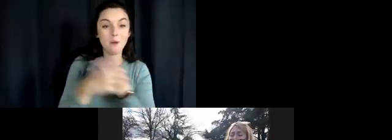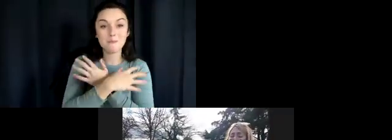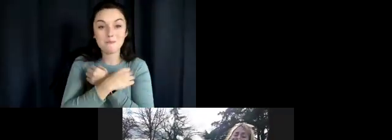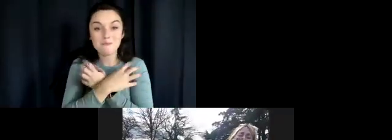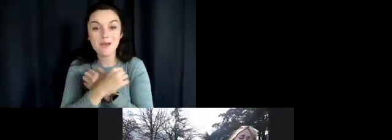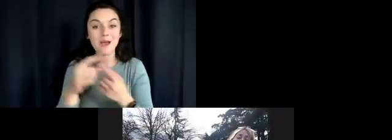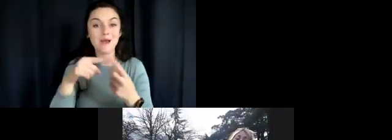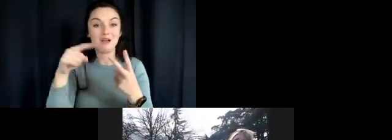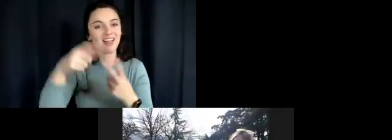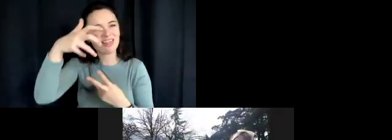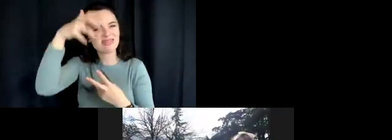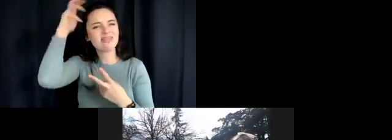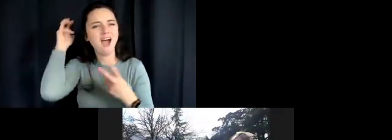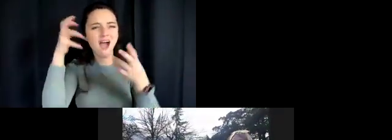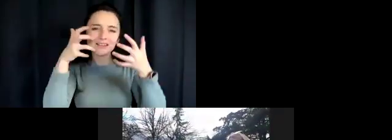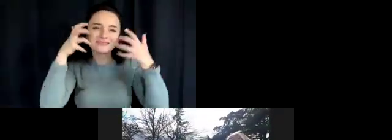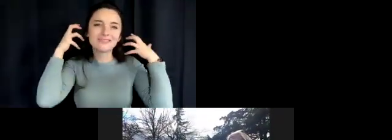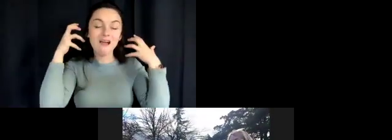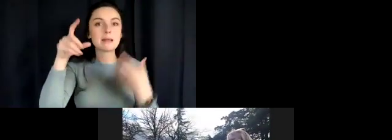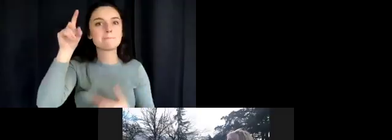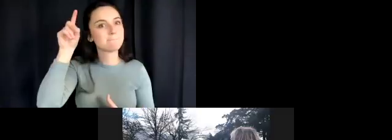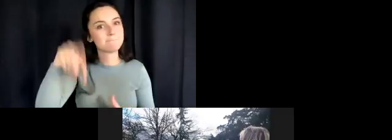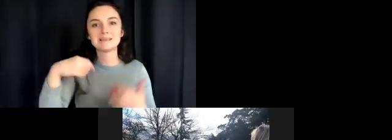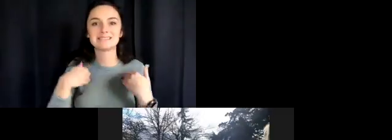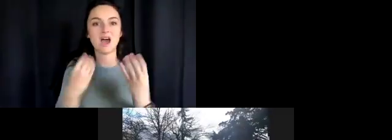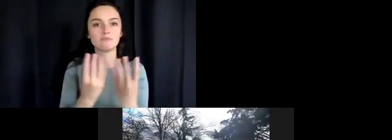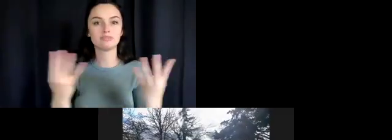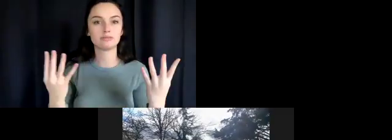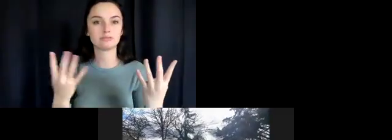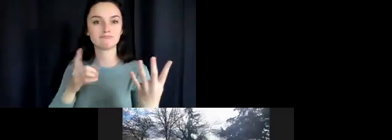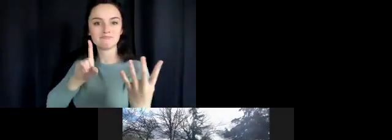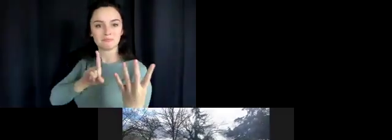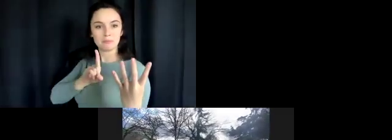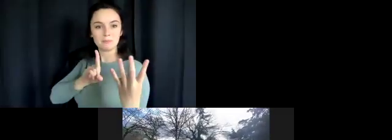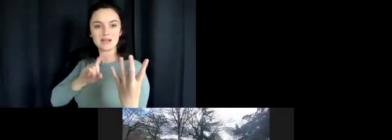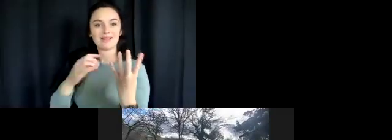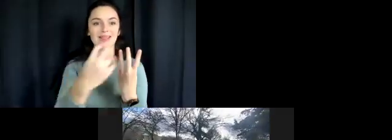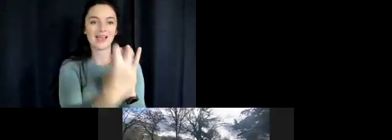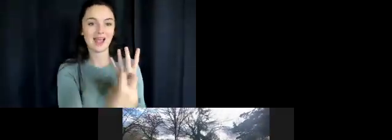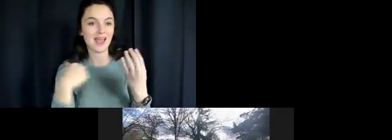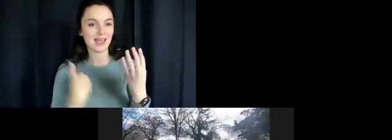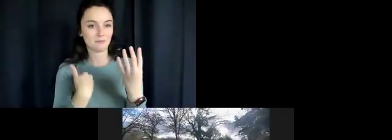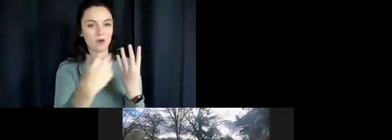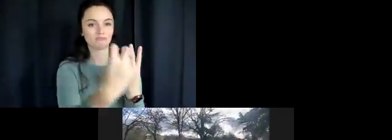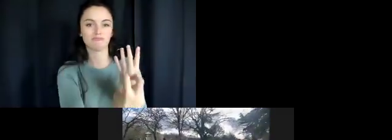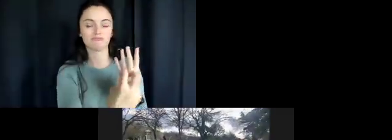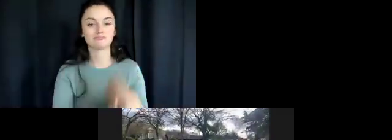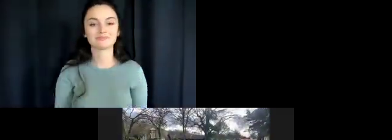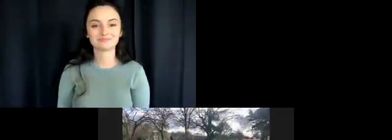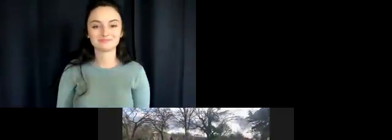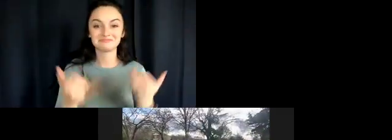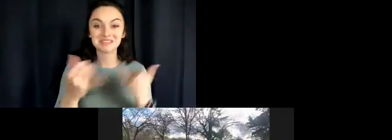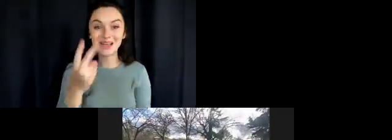be a fence in between the keeper and the animal. Now, I don't know if you guys can see what animal these are.